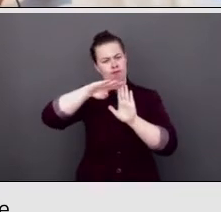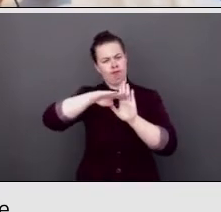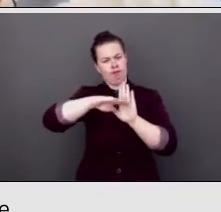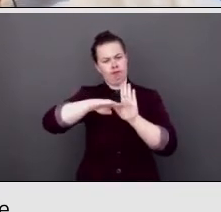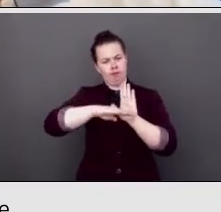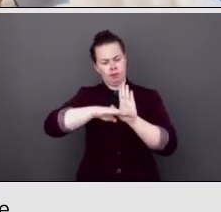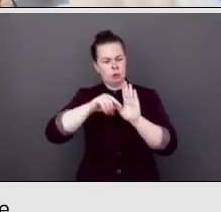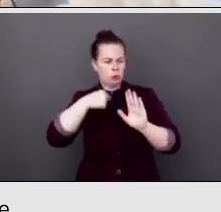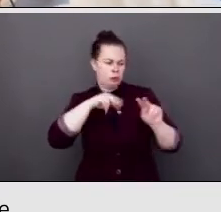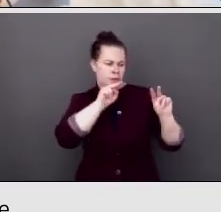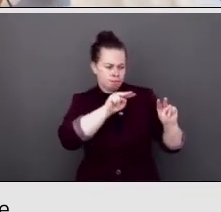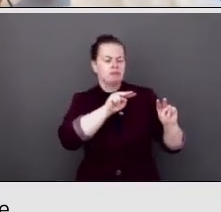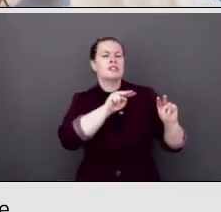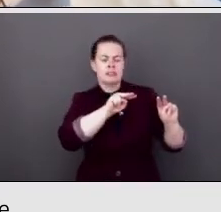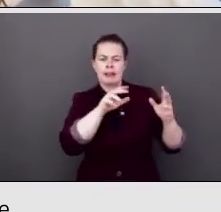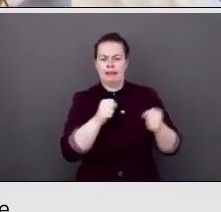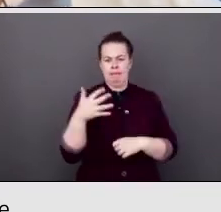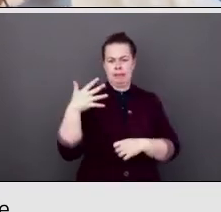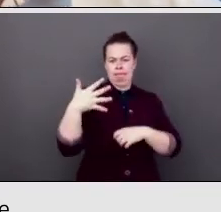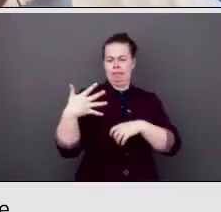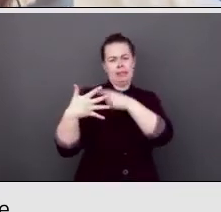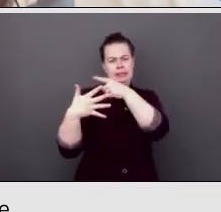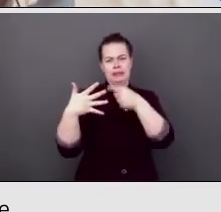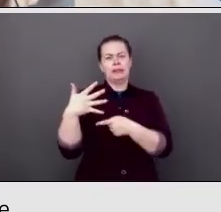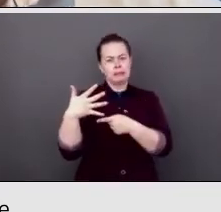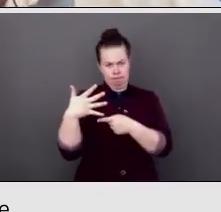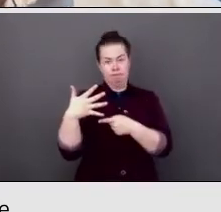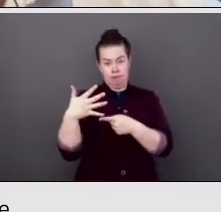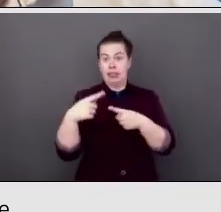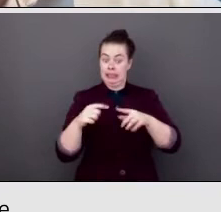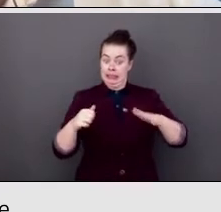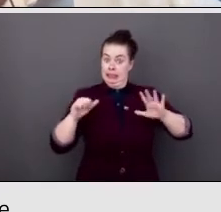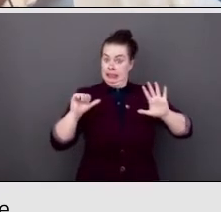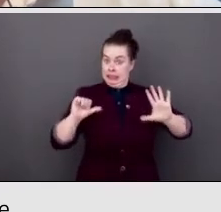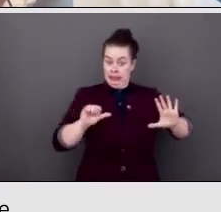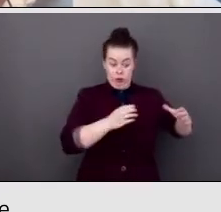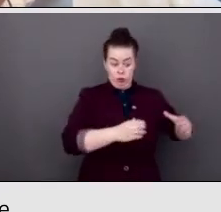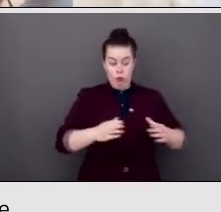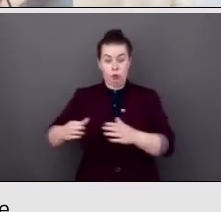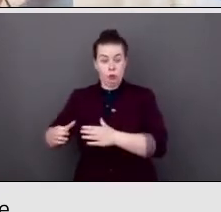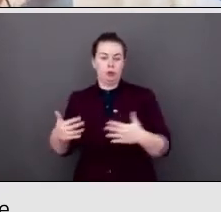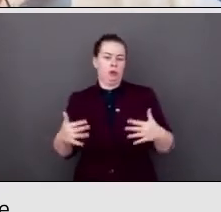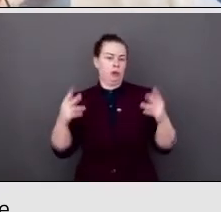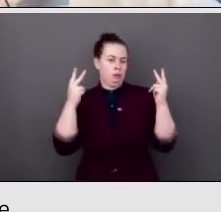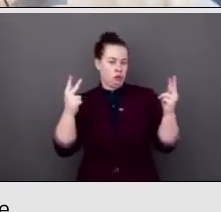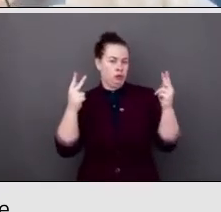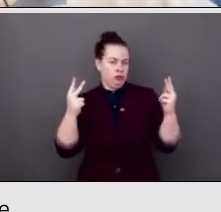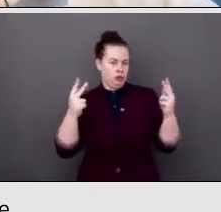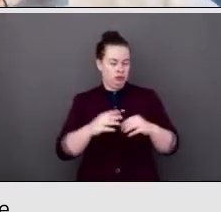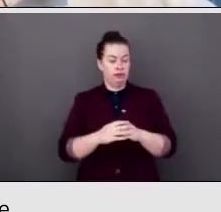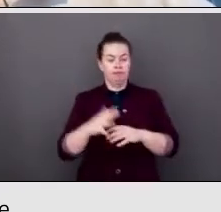identified 5 requirement dimensions and 6 actors groups that have been defined. So concerning